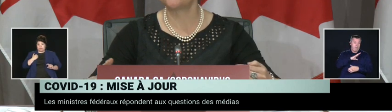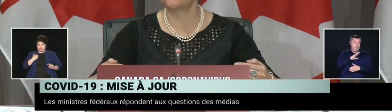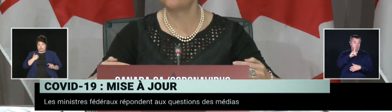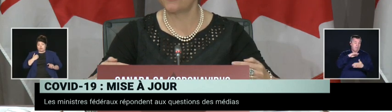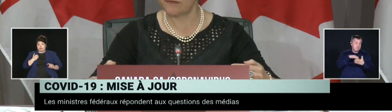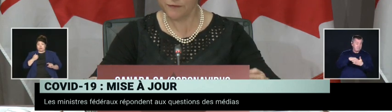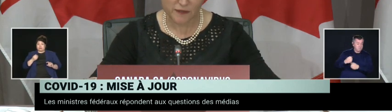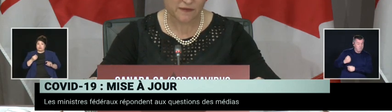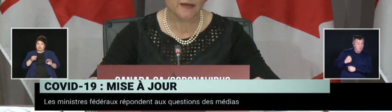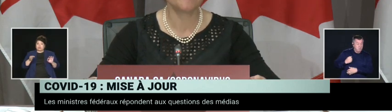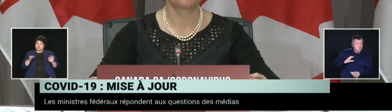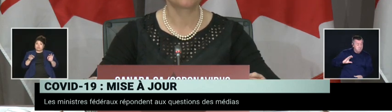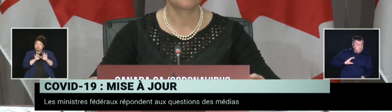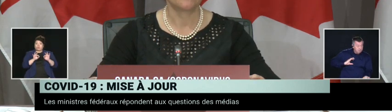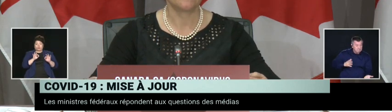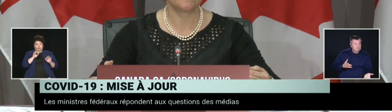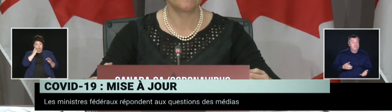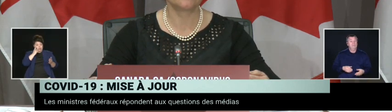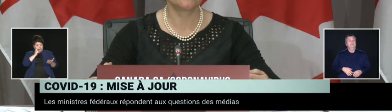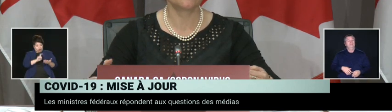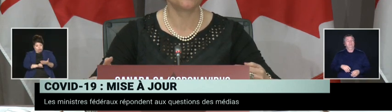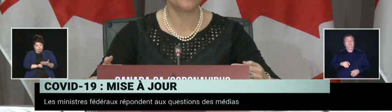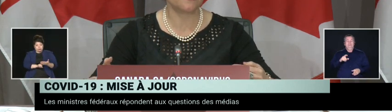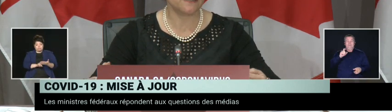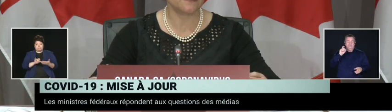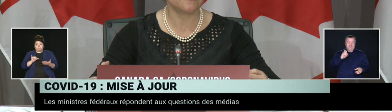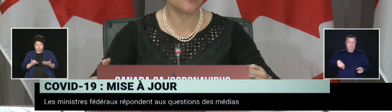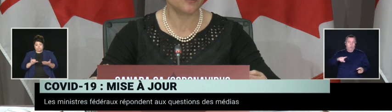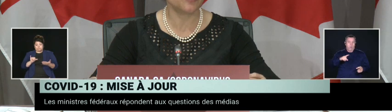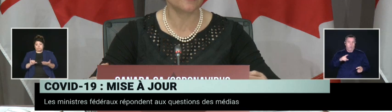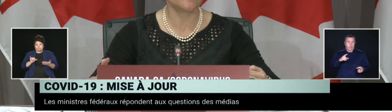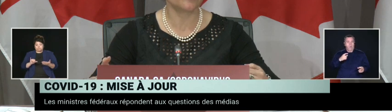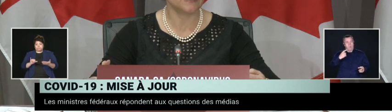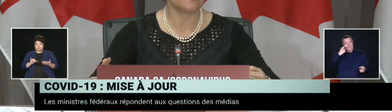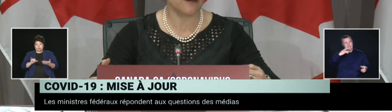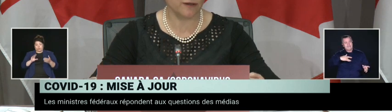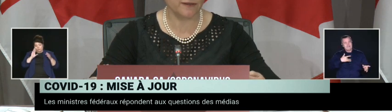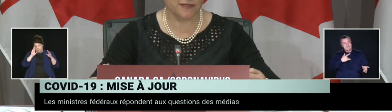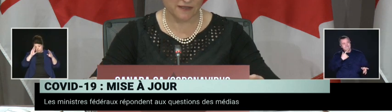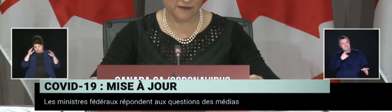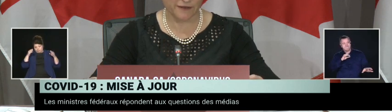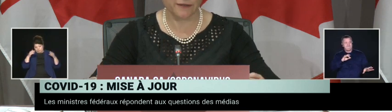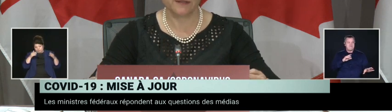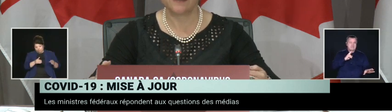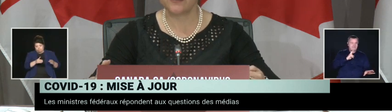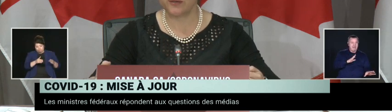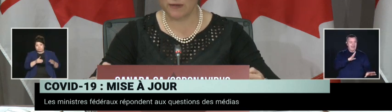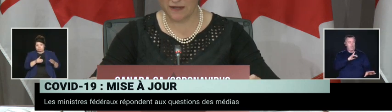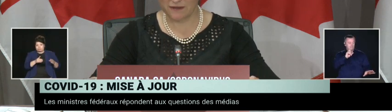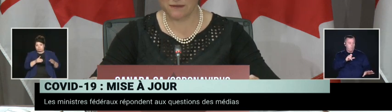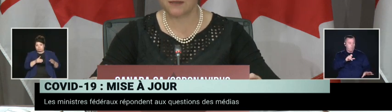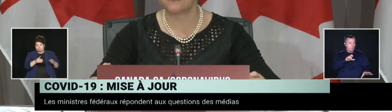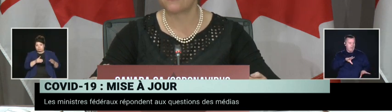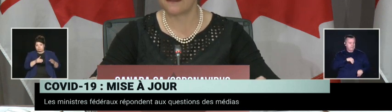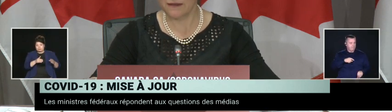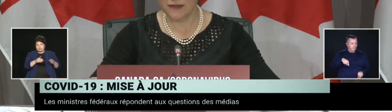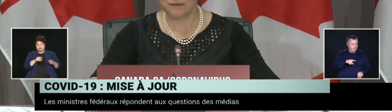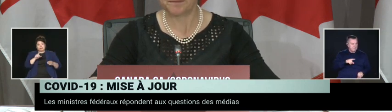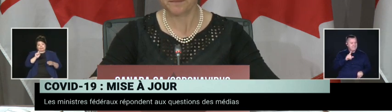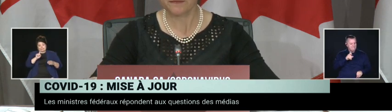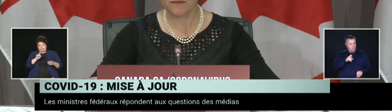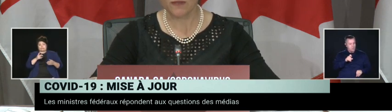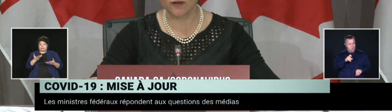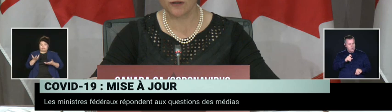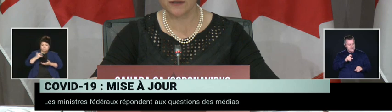We need to confront that. And we need to work really hard together to end